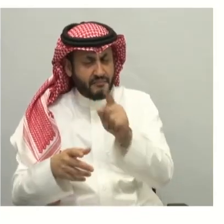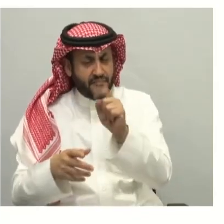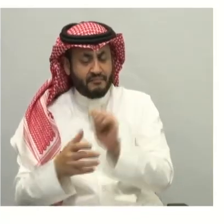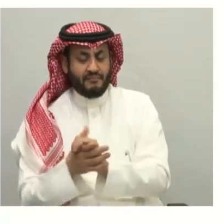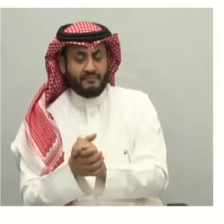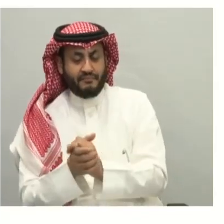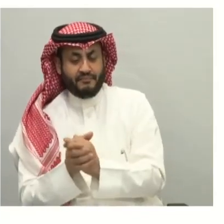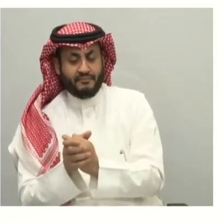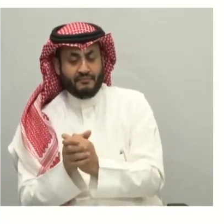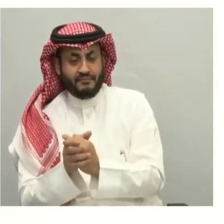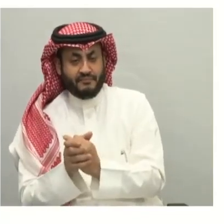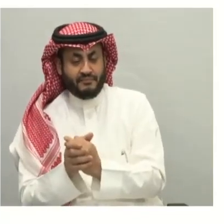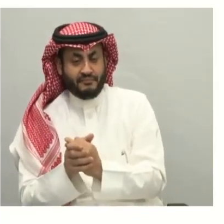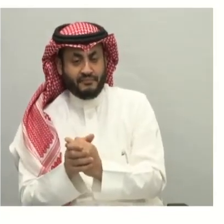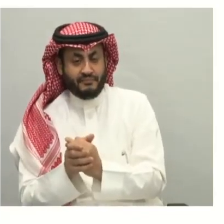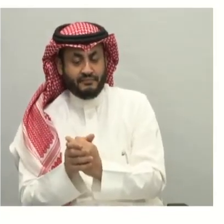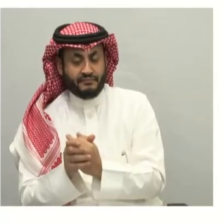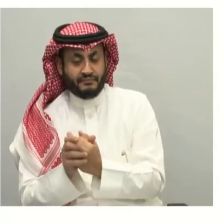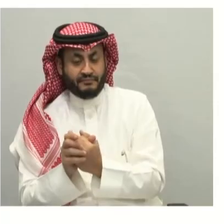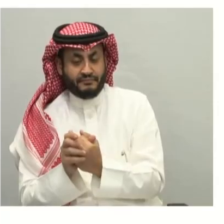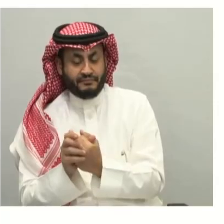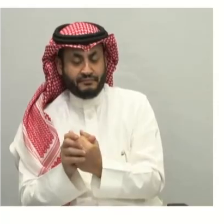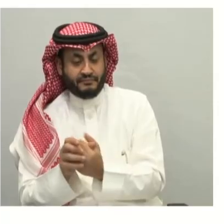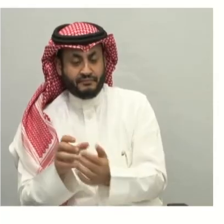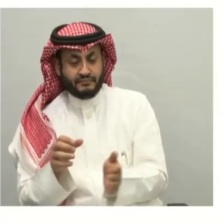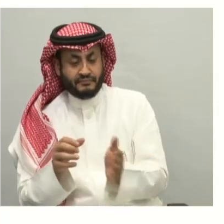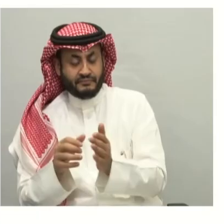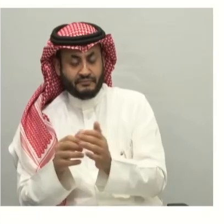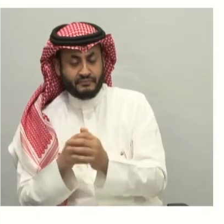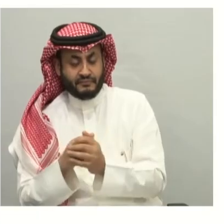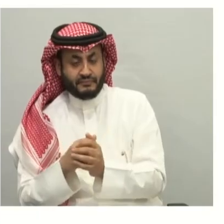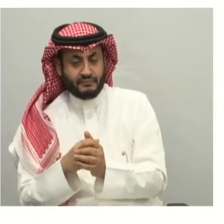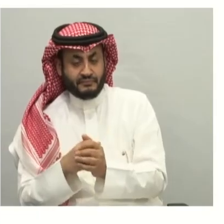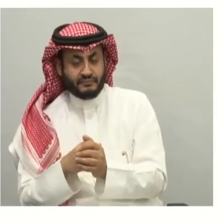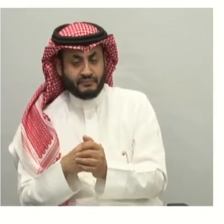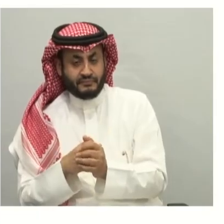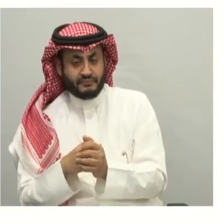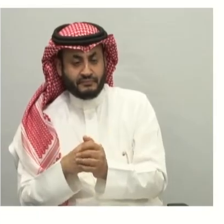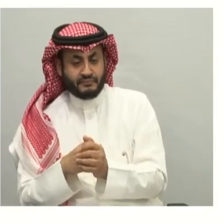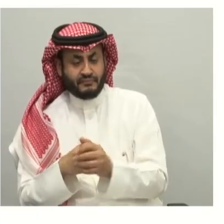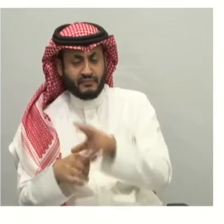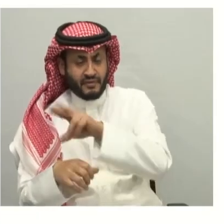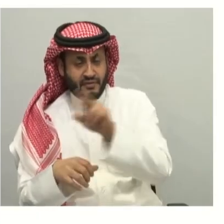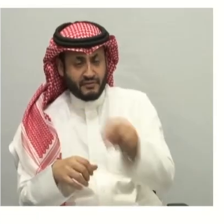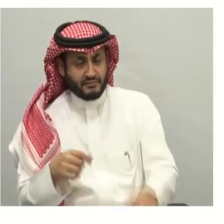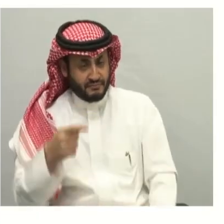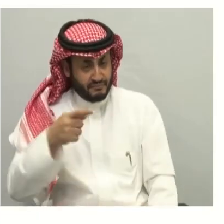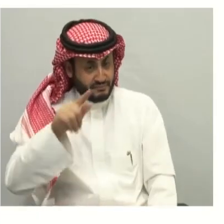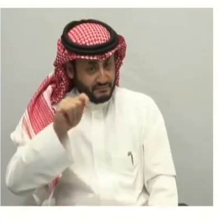I'm going to meet my friends. What are you going to